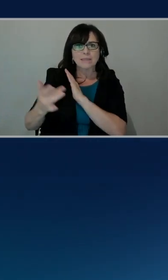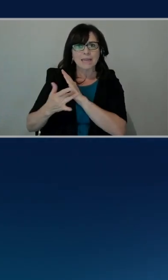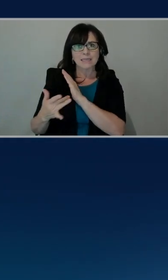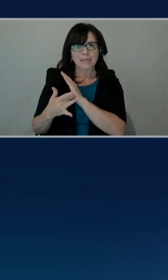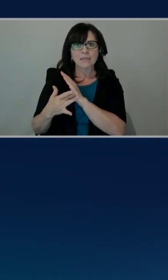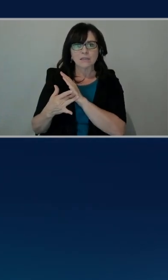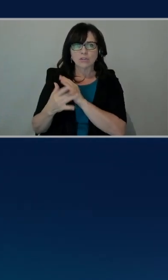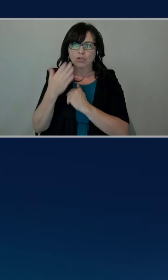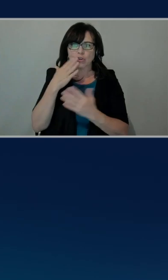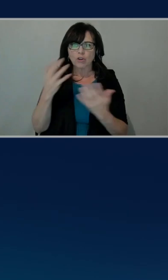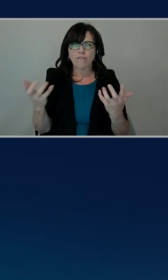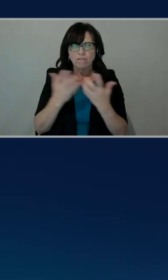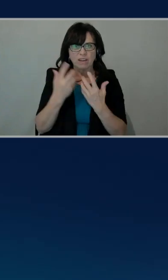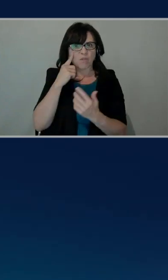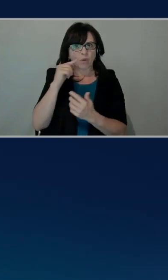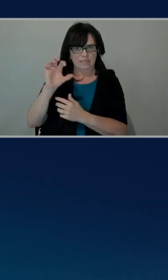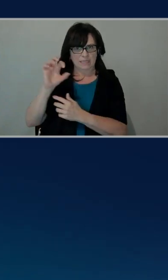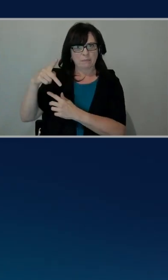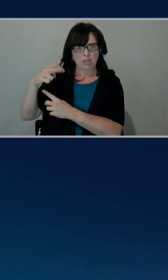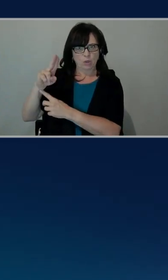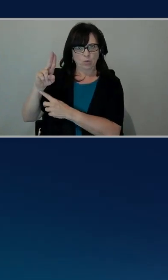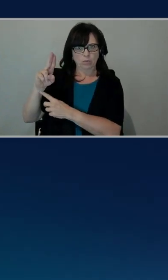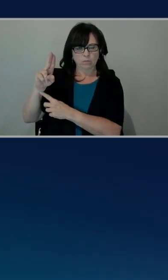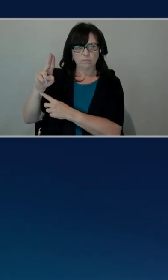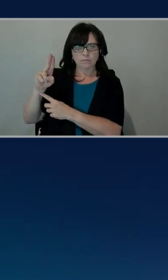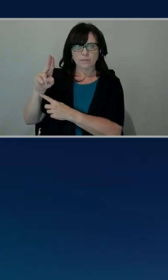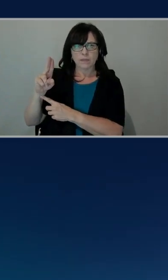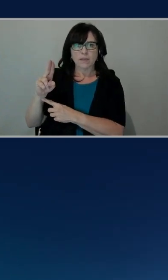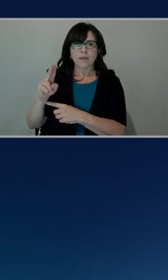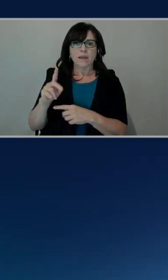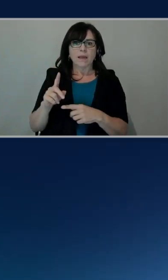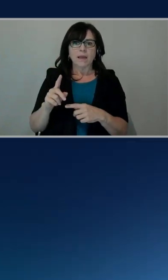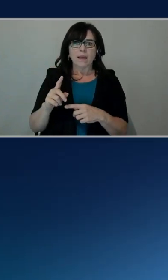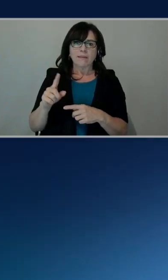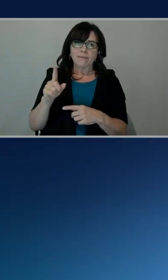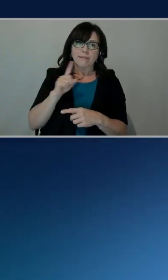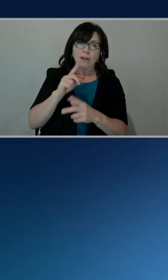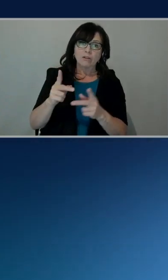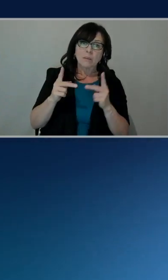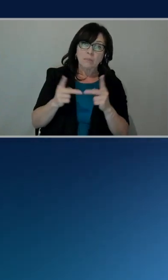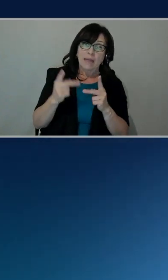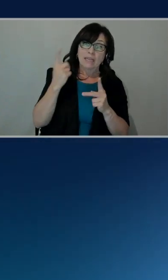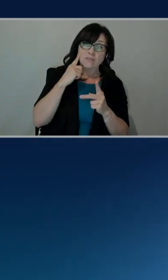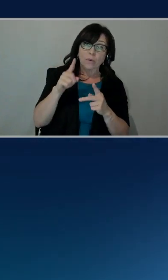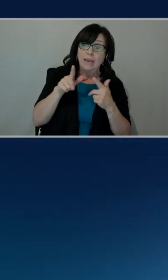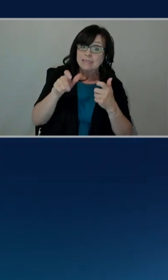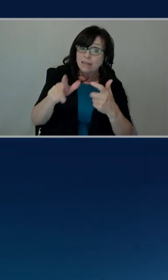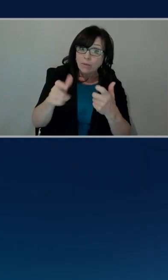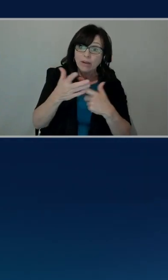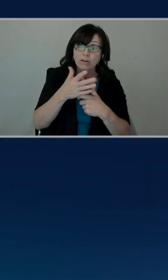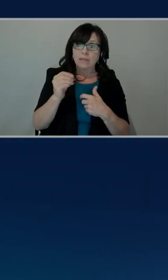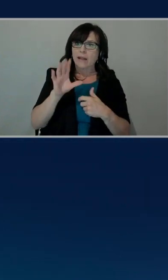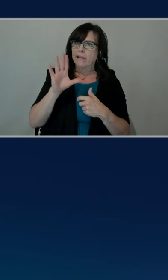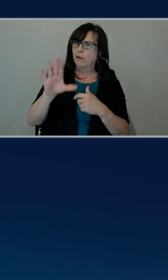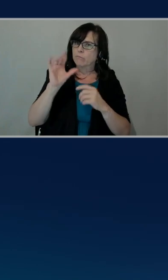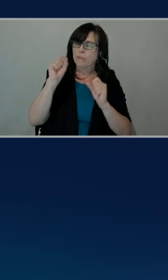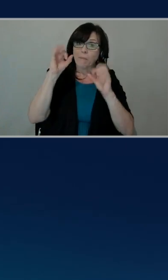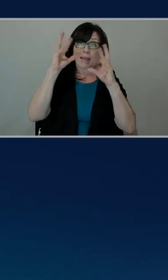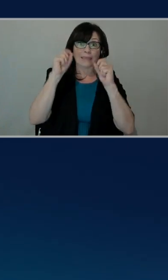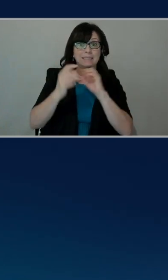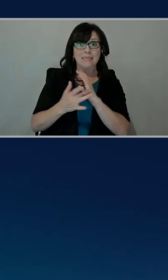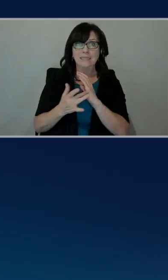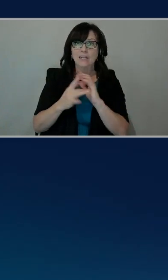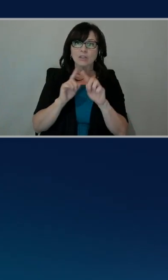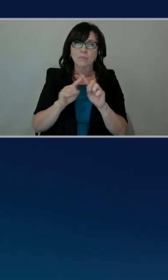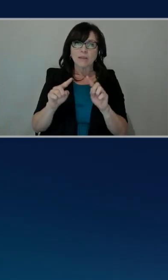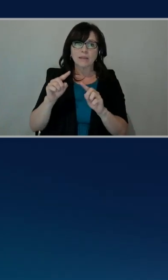for running on CPUs. Sure, there's a place for accelerators, and they're amazing technology. But there's pieces you